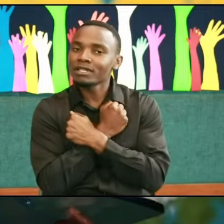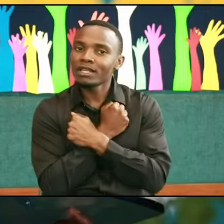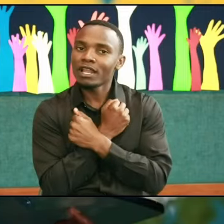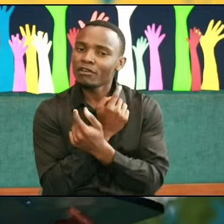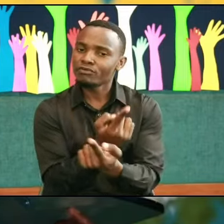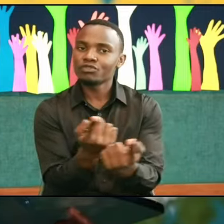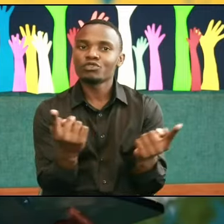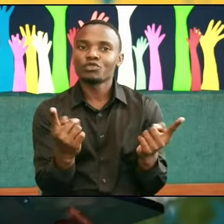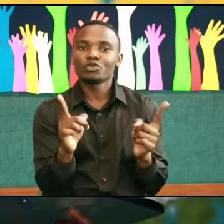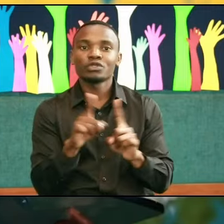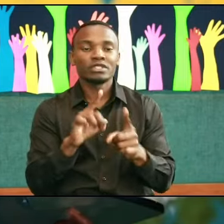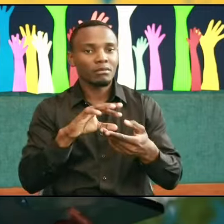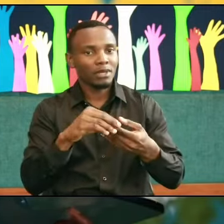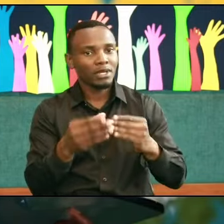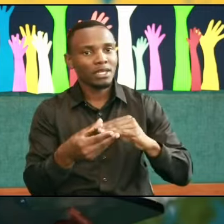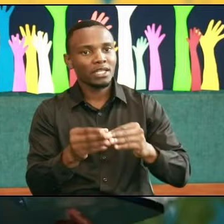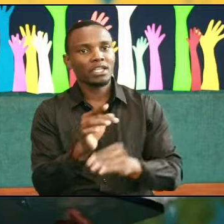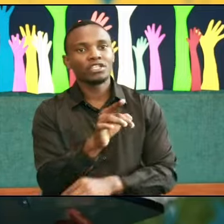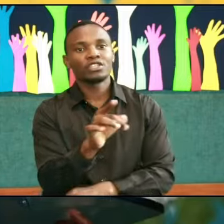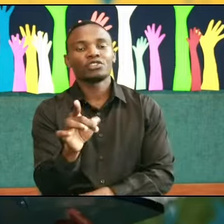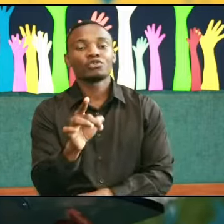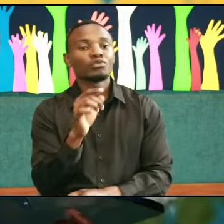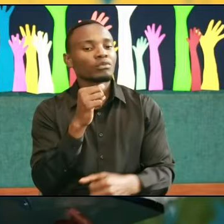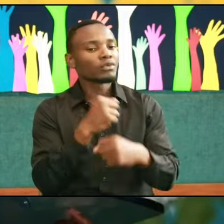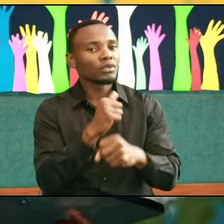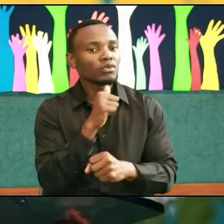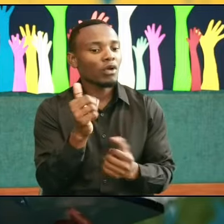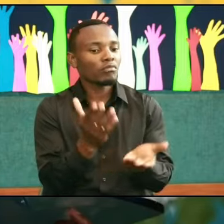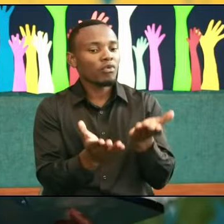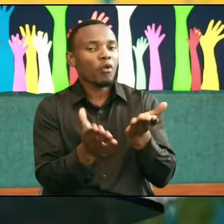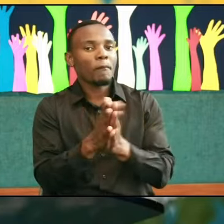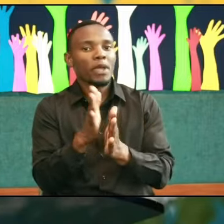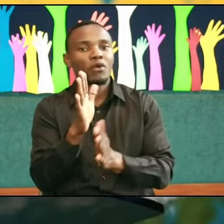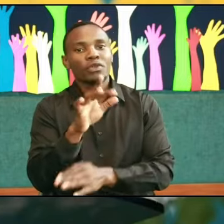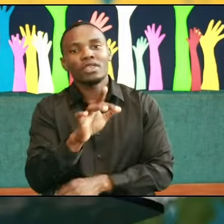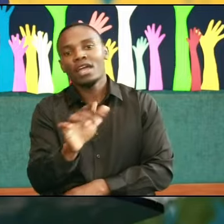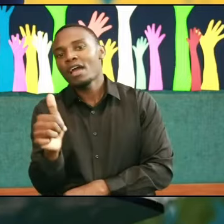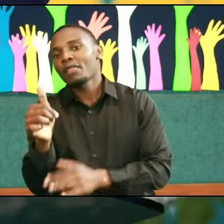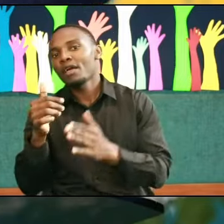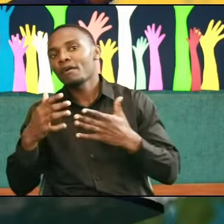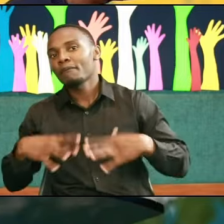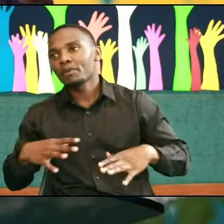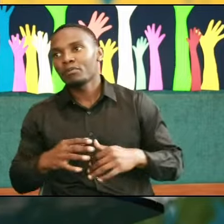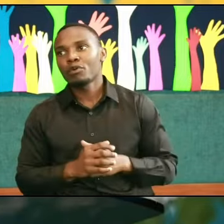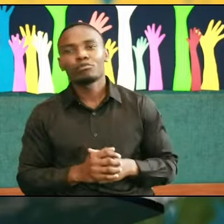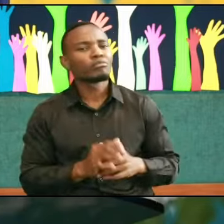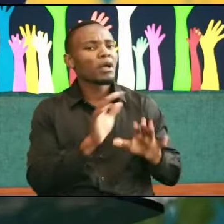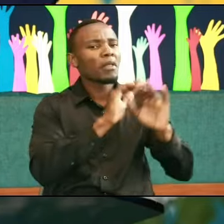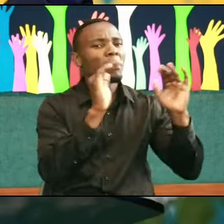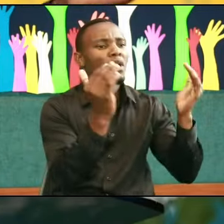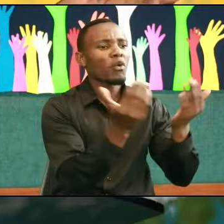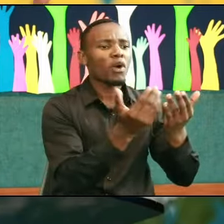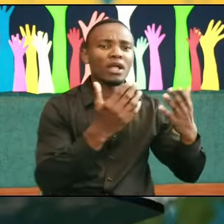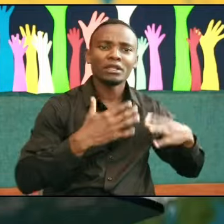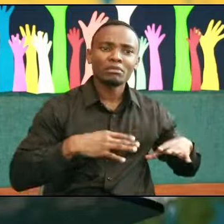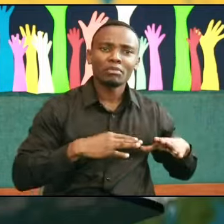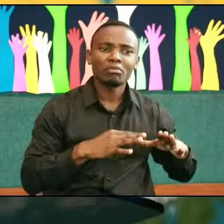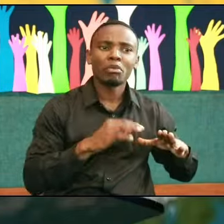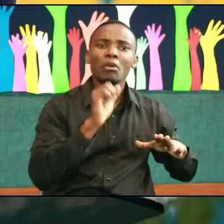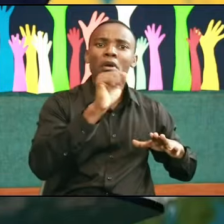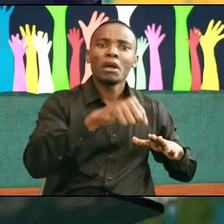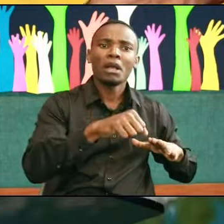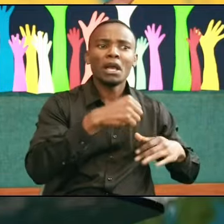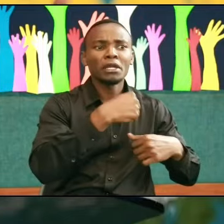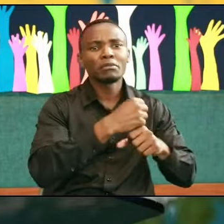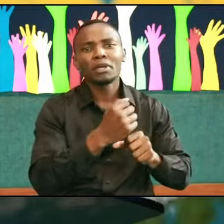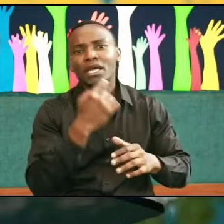made you the way you are. Don't compare yourself with another person. This world can come up with yellow bone, black